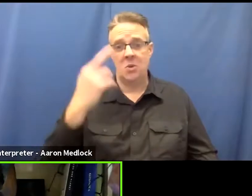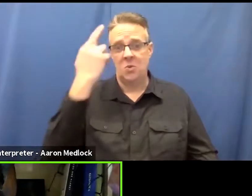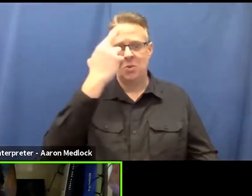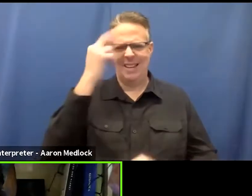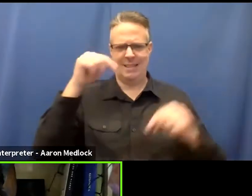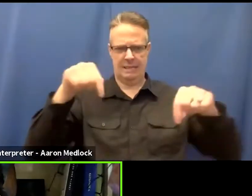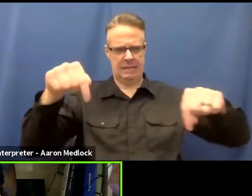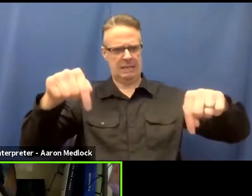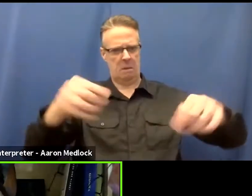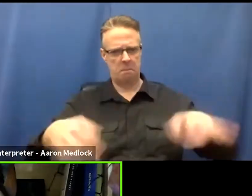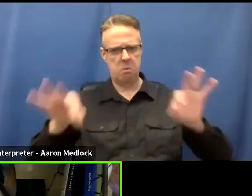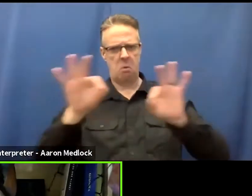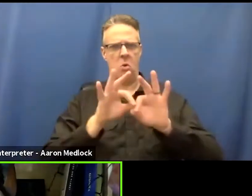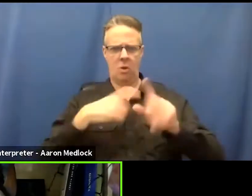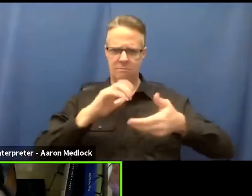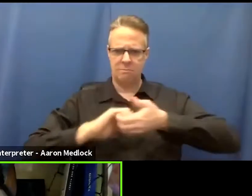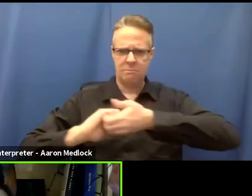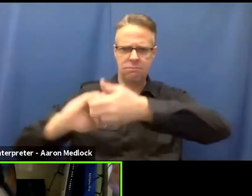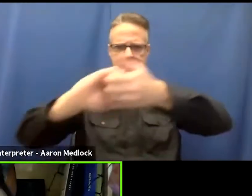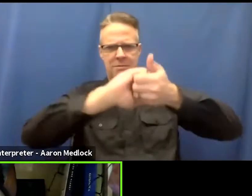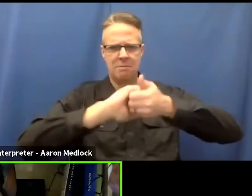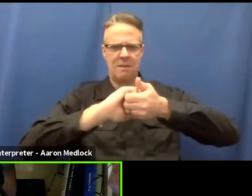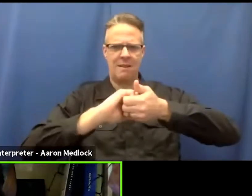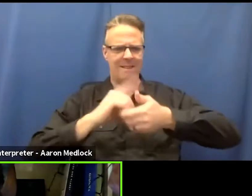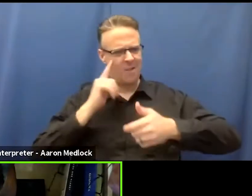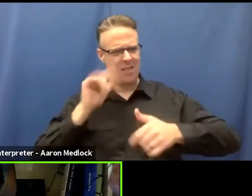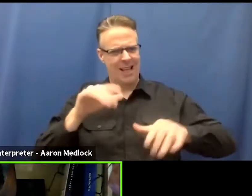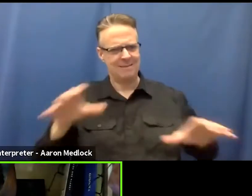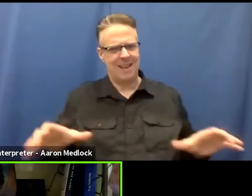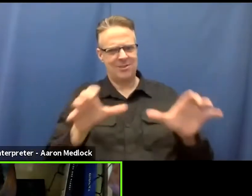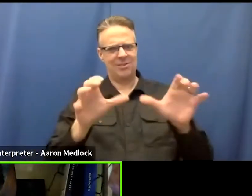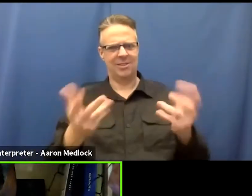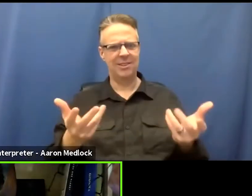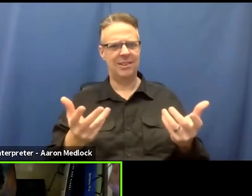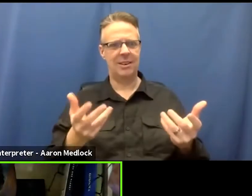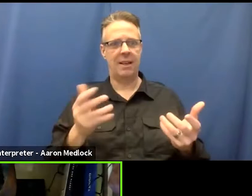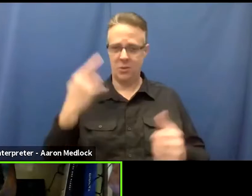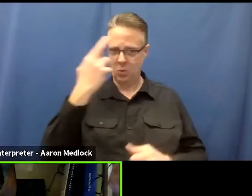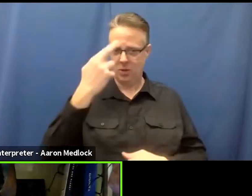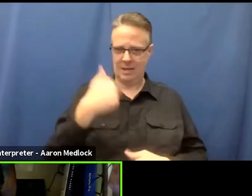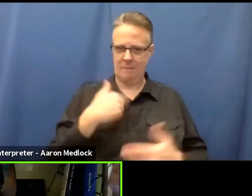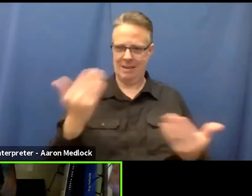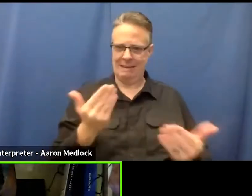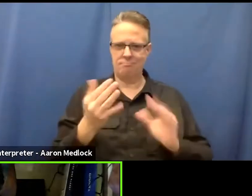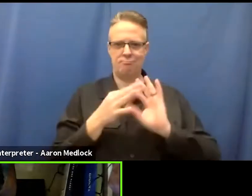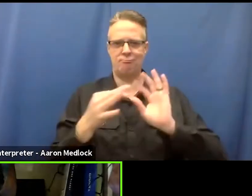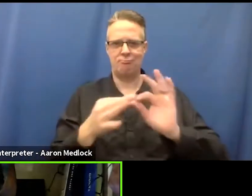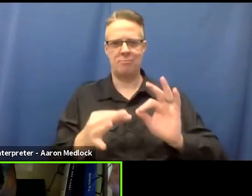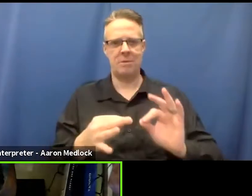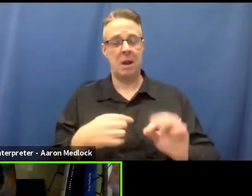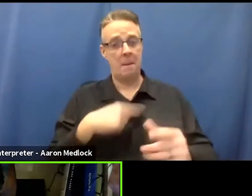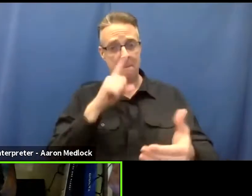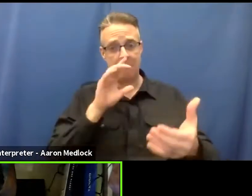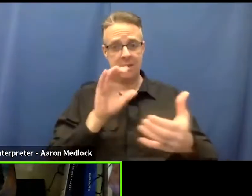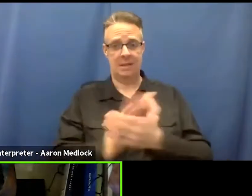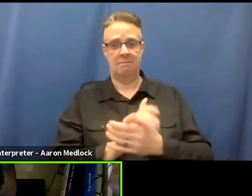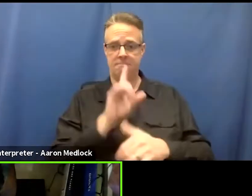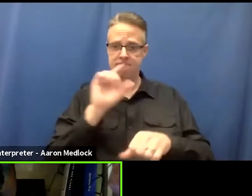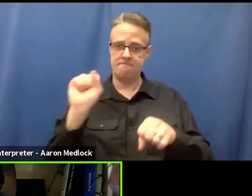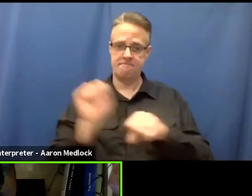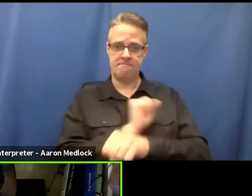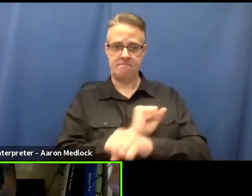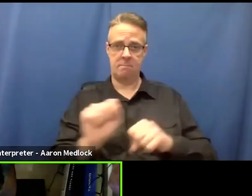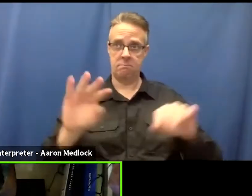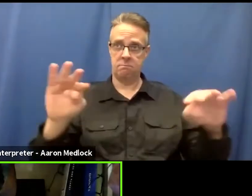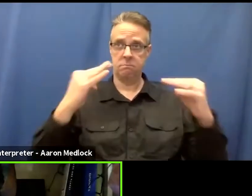This is why we need collective global action, right? This is why I'm here today, because I believe that the only way we're going to actually get listened